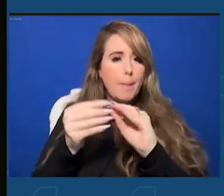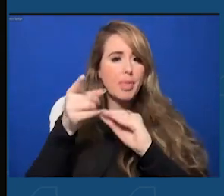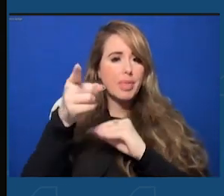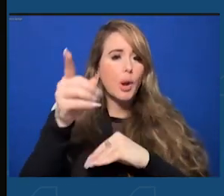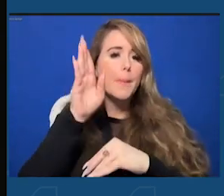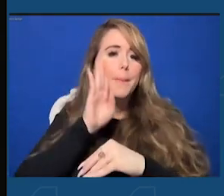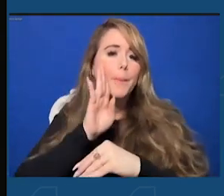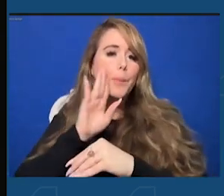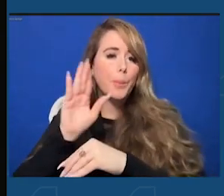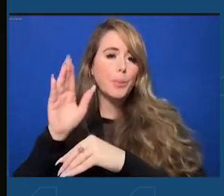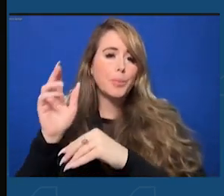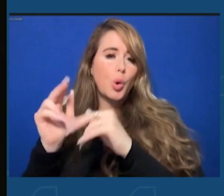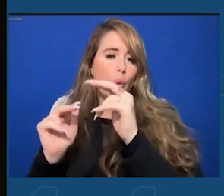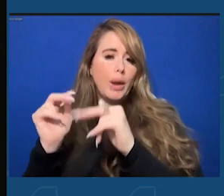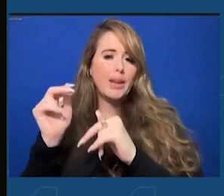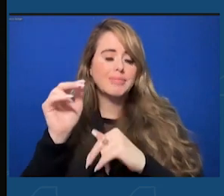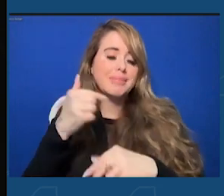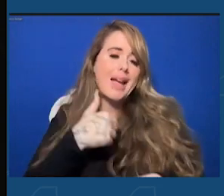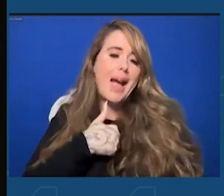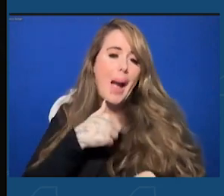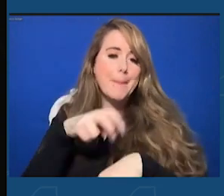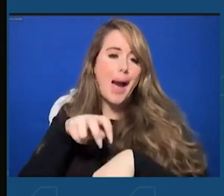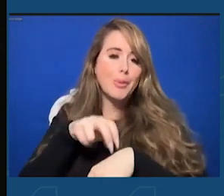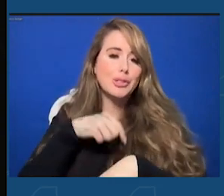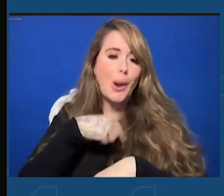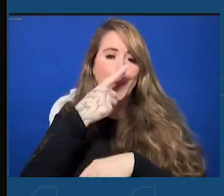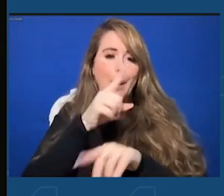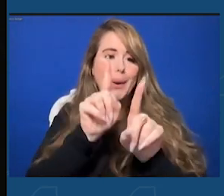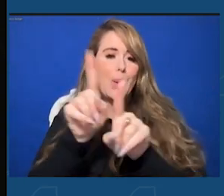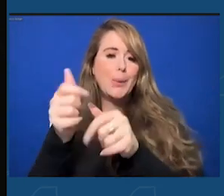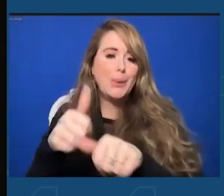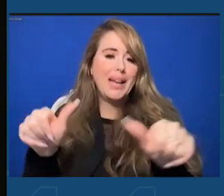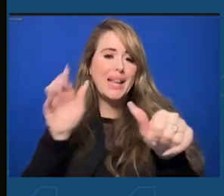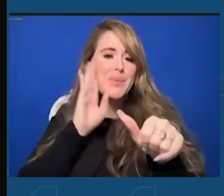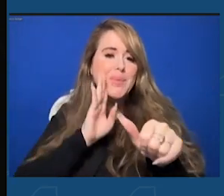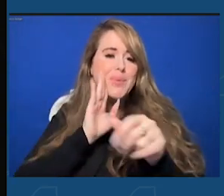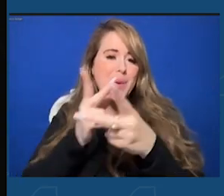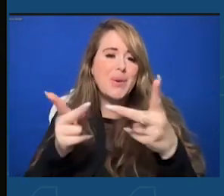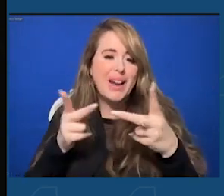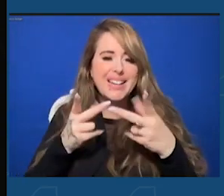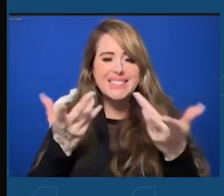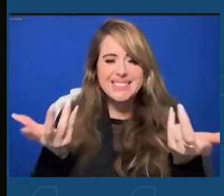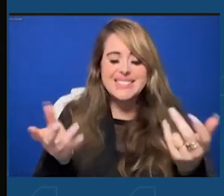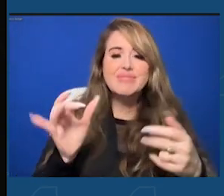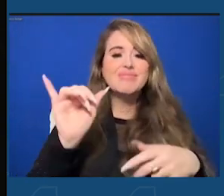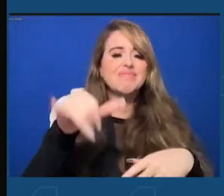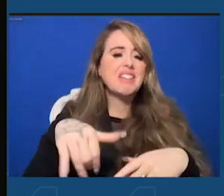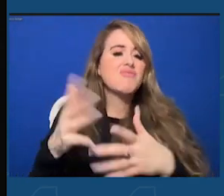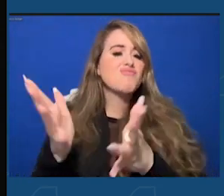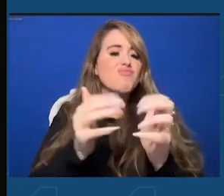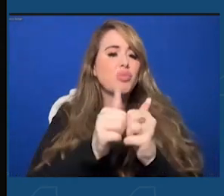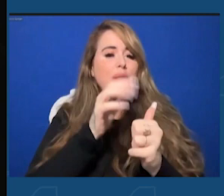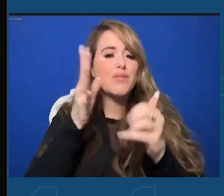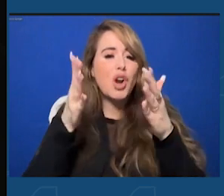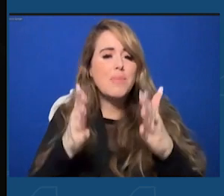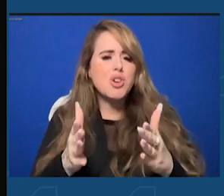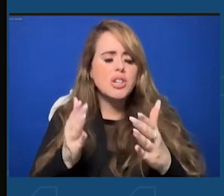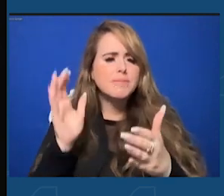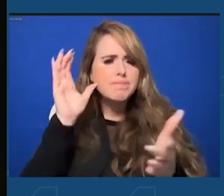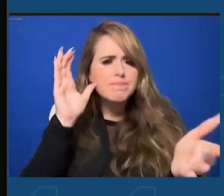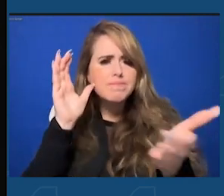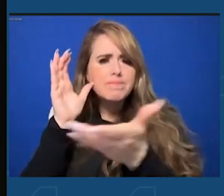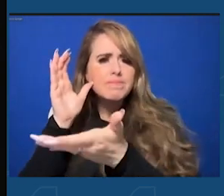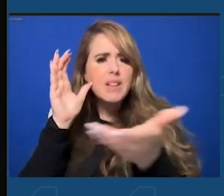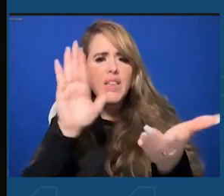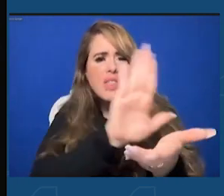I'm Irish. There's always a reason to go to a brewery, even if it's to talk to farmers. So we had a chance to listen to farmers about their concerns. And I said, as I'm doing